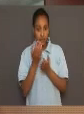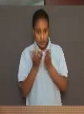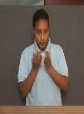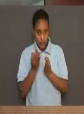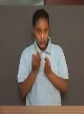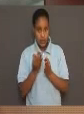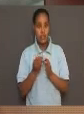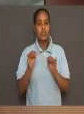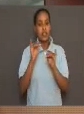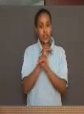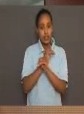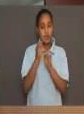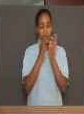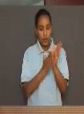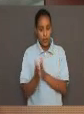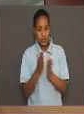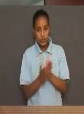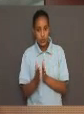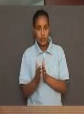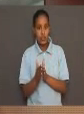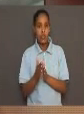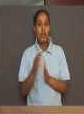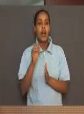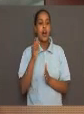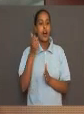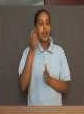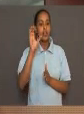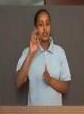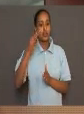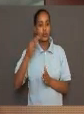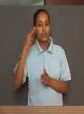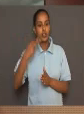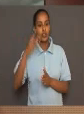the industrial preparation of acetic acid.